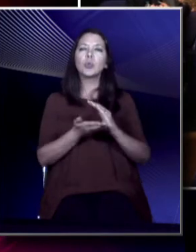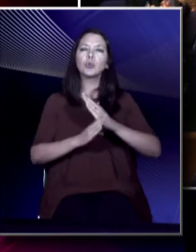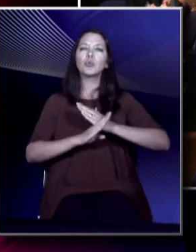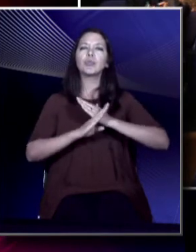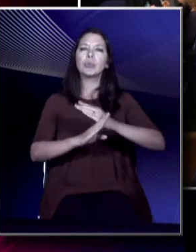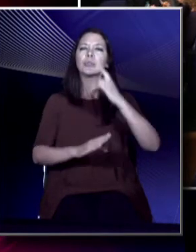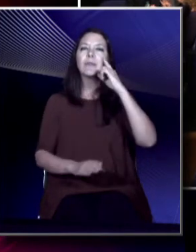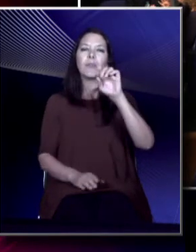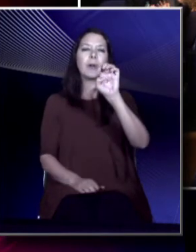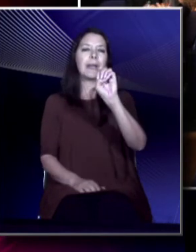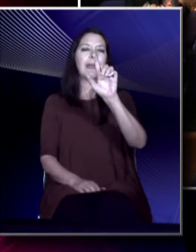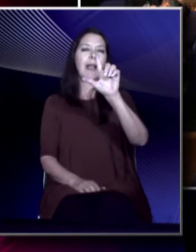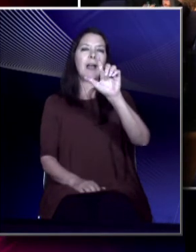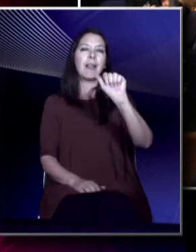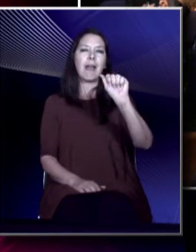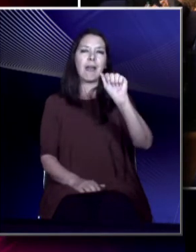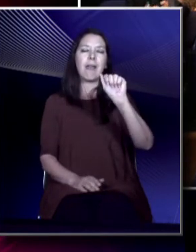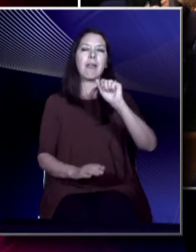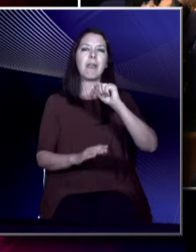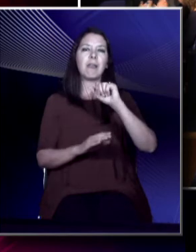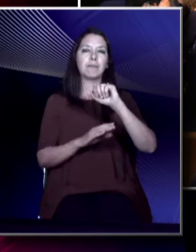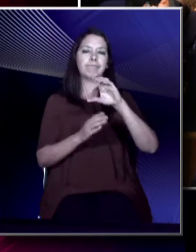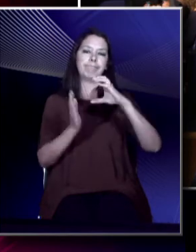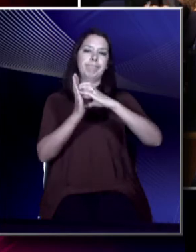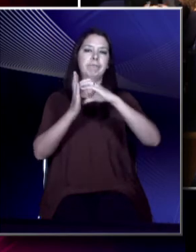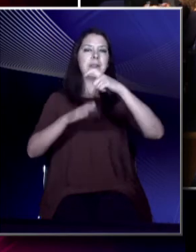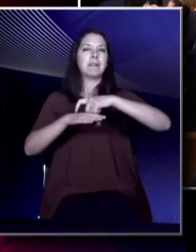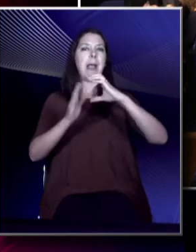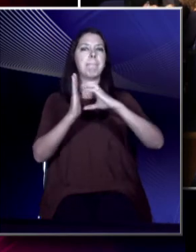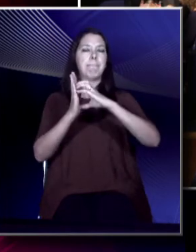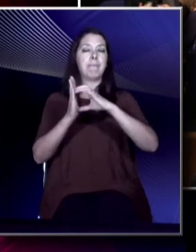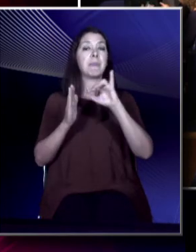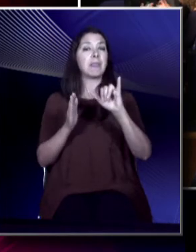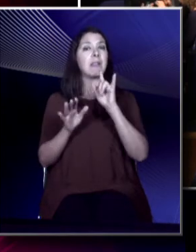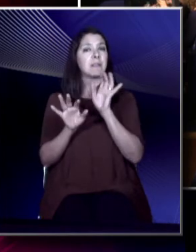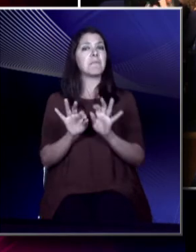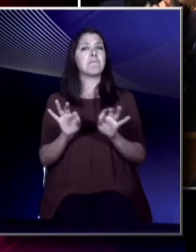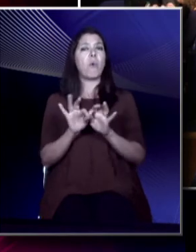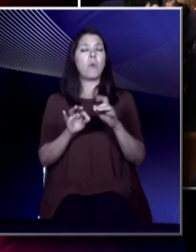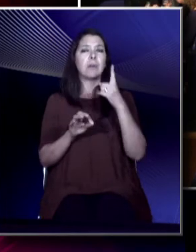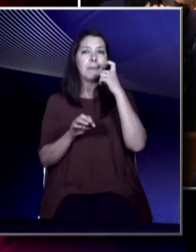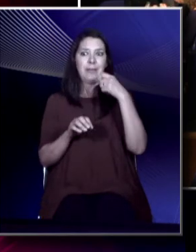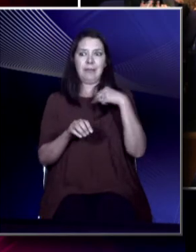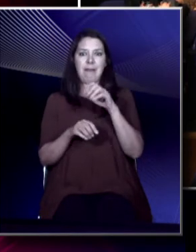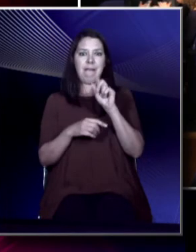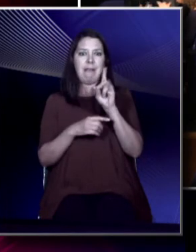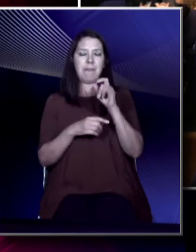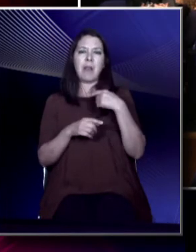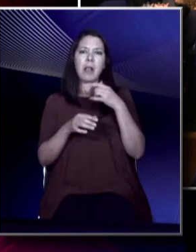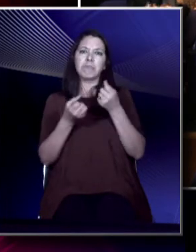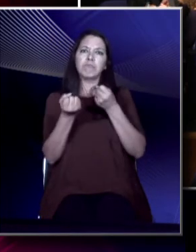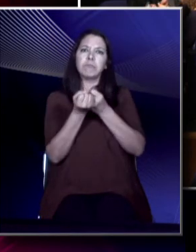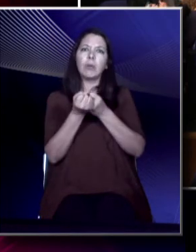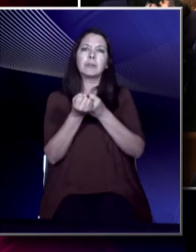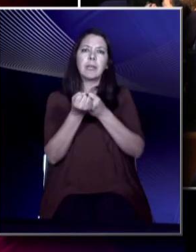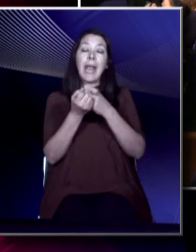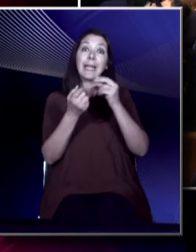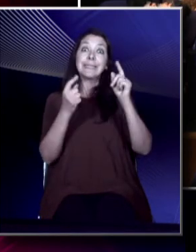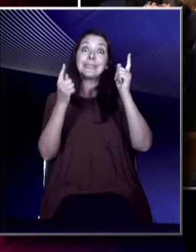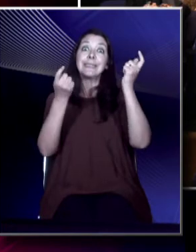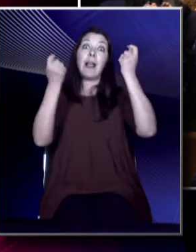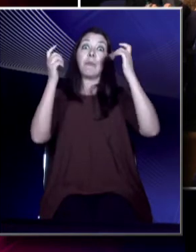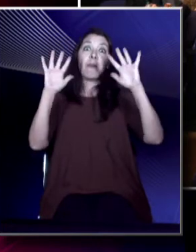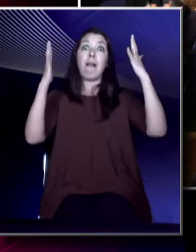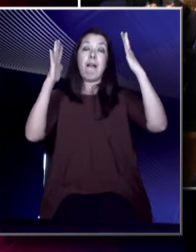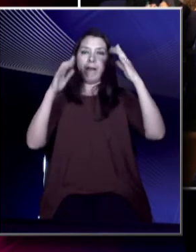4-hour ELL block. And that was very important to us as an administration that supports the diversity, that actually celebrates the diversity within our